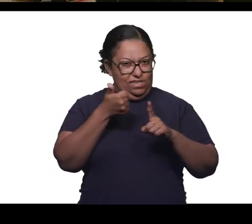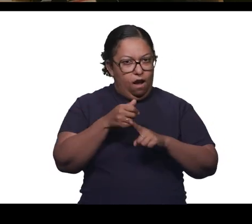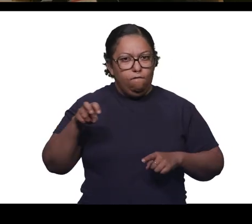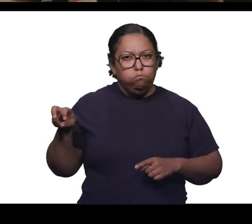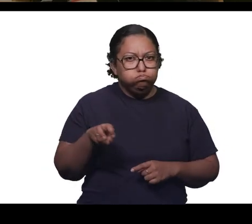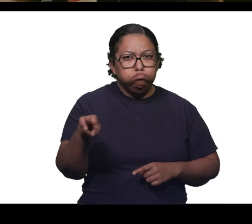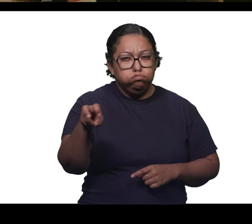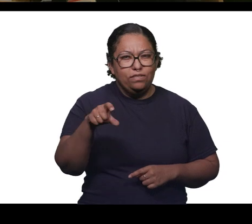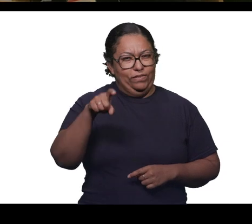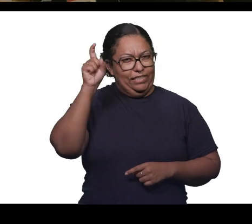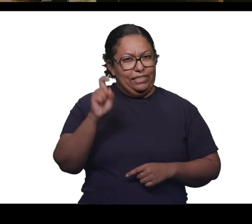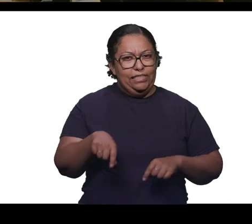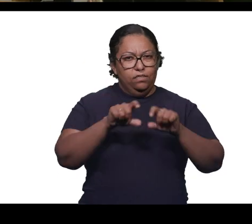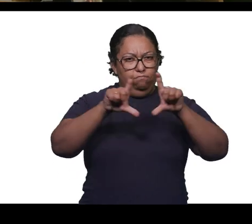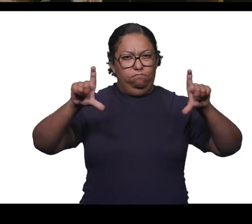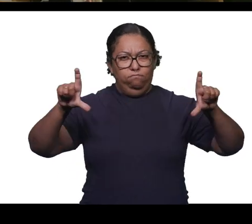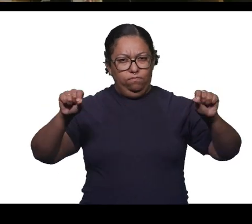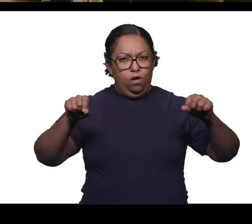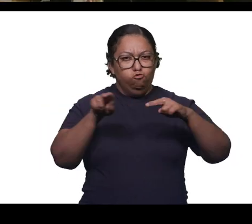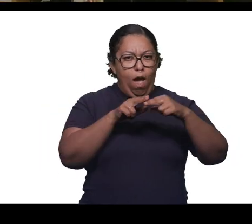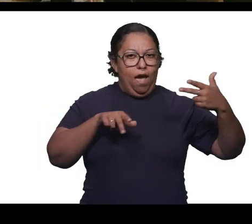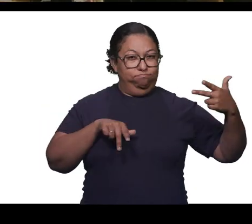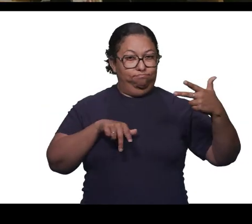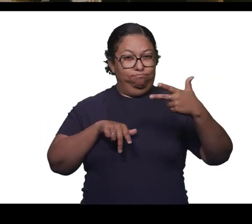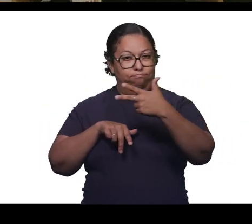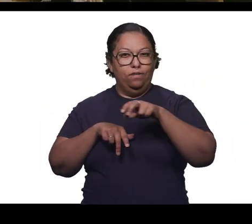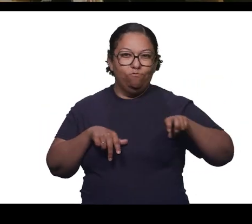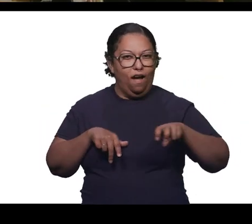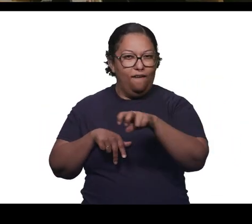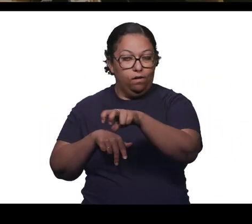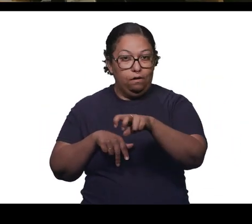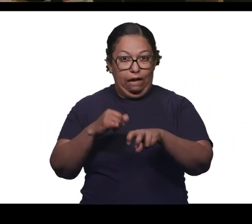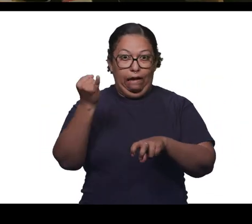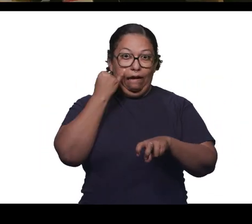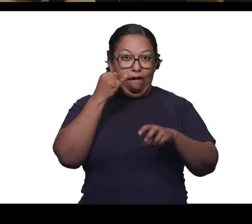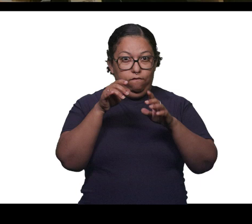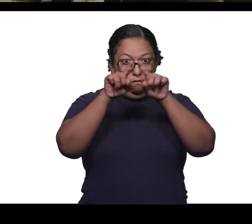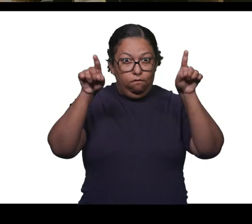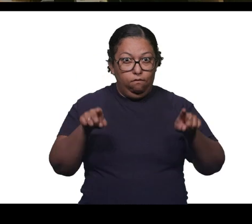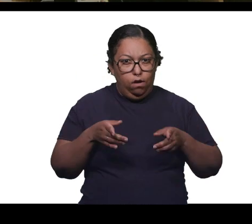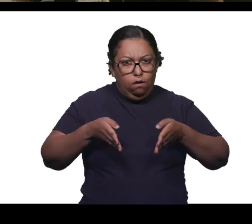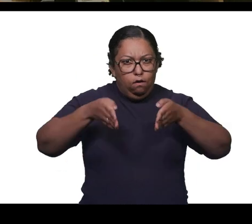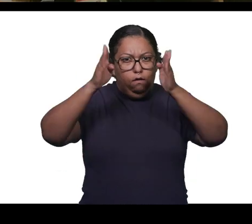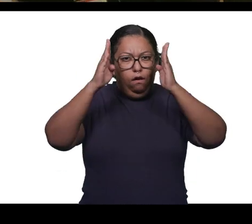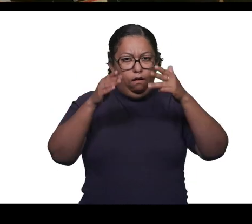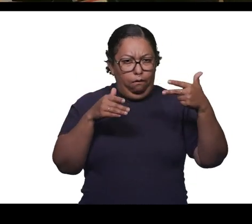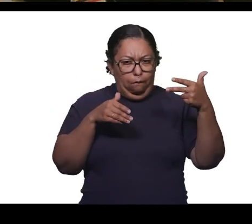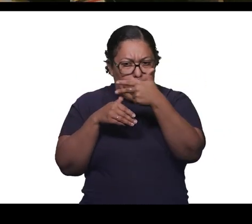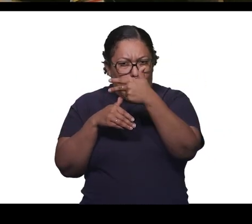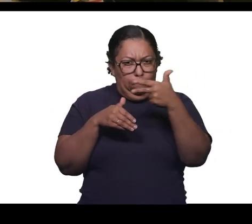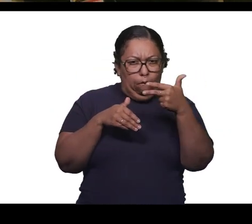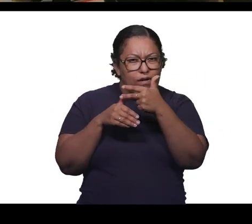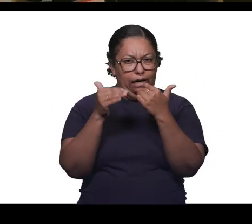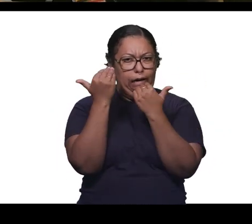space for that train to travel. If it were a portrait shaped book, it wouldn't have the space. It would felt really tight.